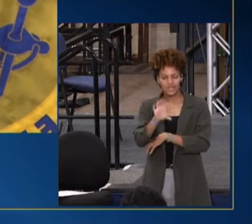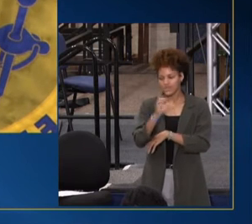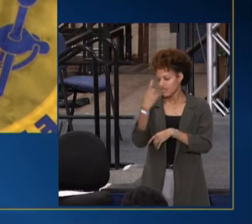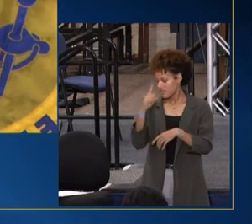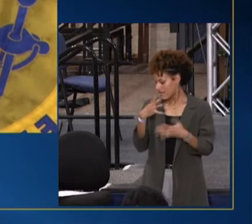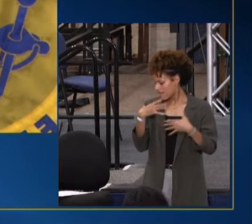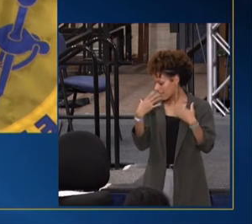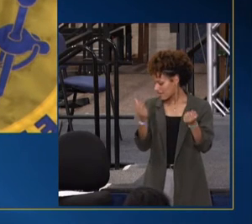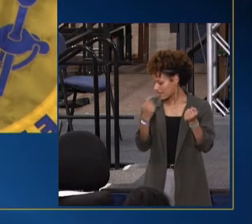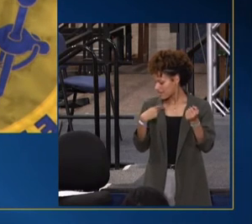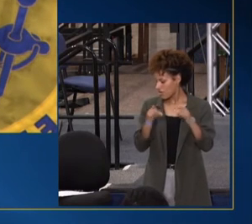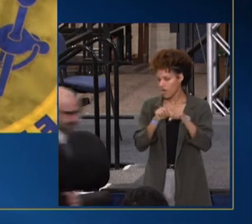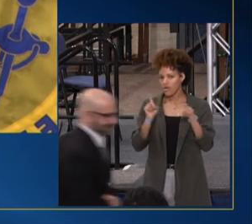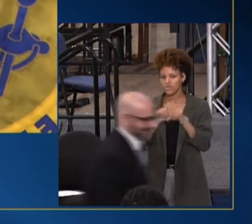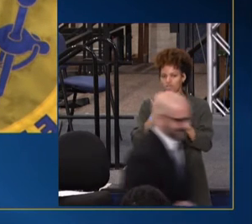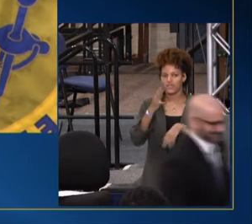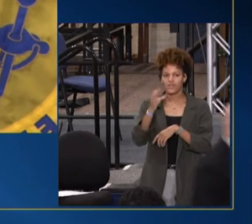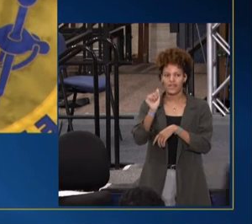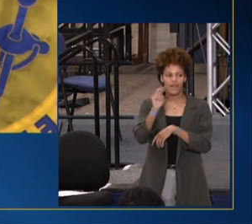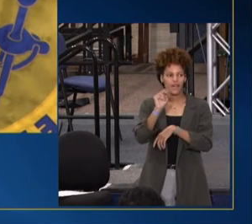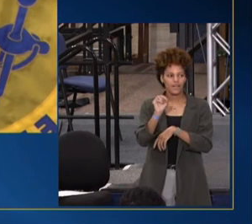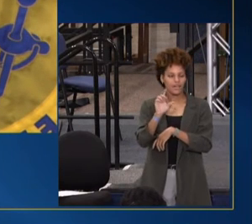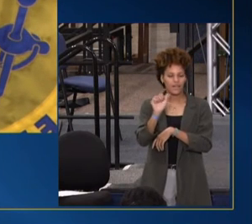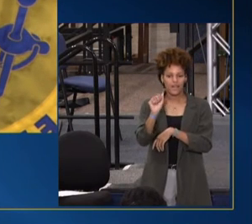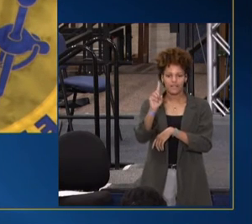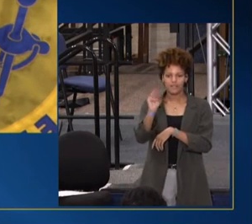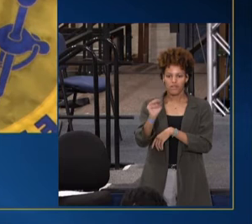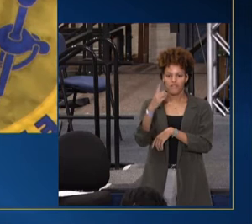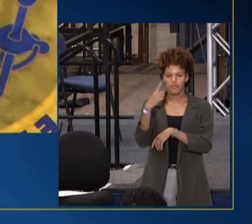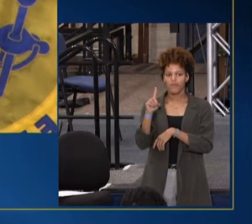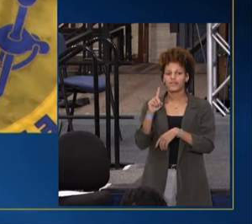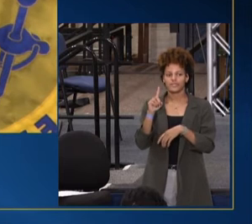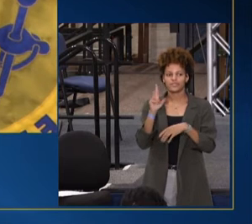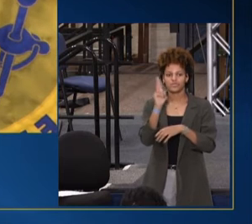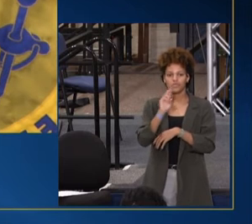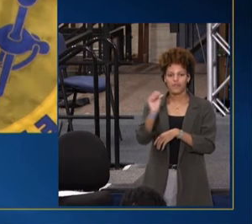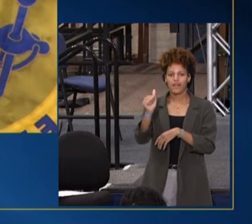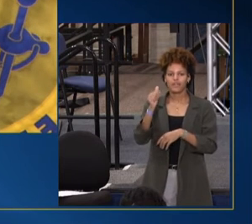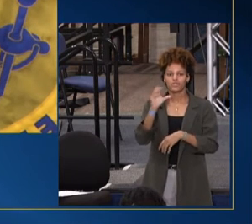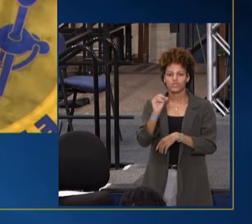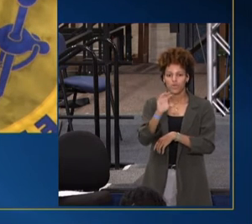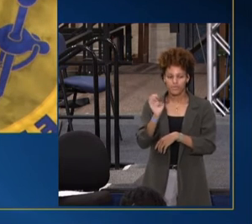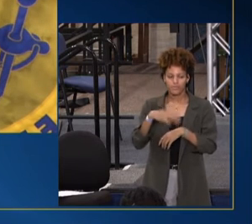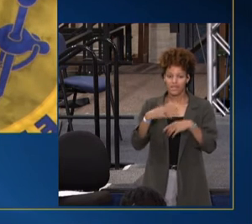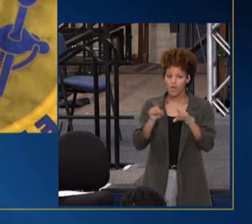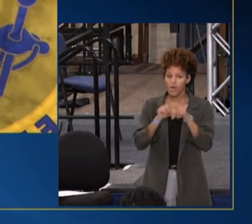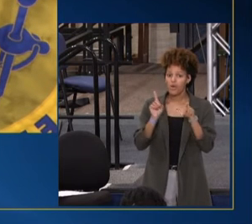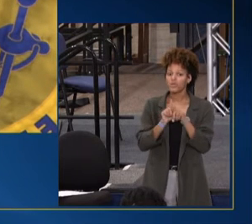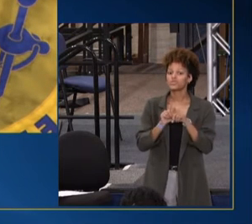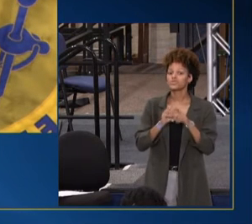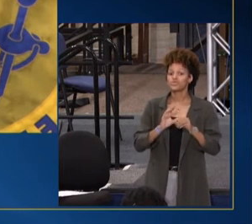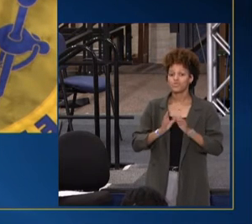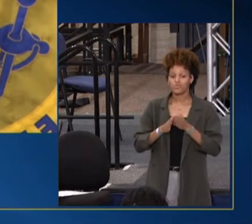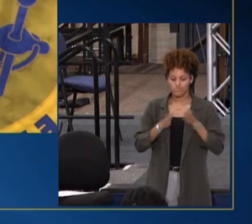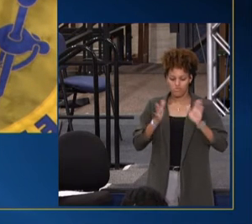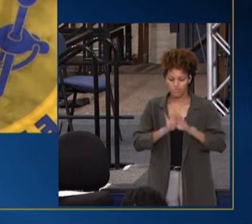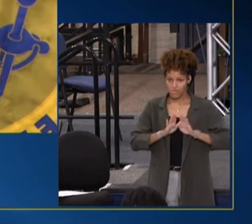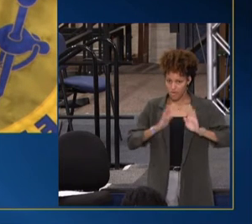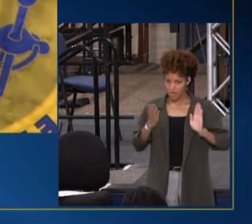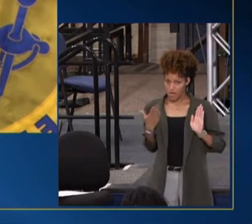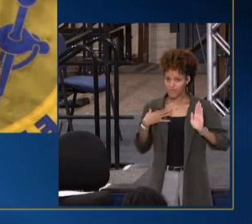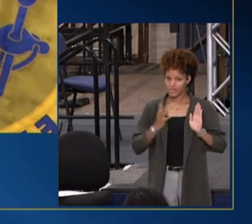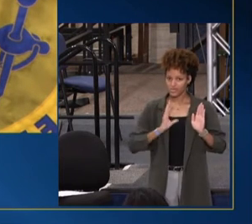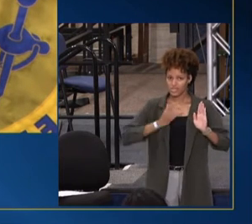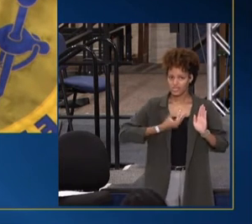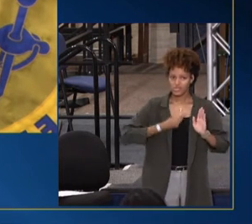four-star Admiral for the United States Public Health Service Commissioned Corps, and to be the first openly transgender person in a Senate-confirmed